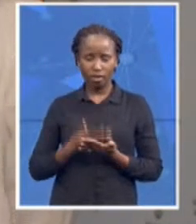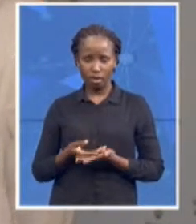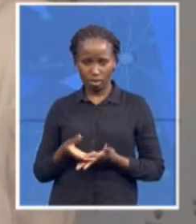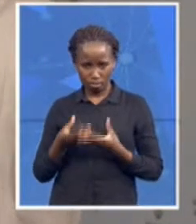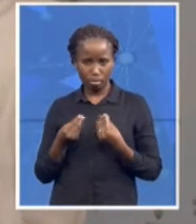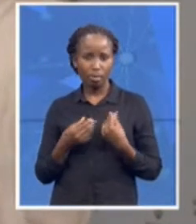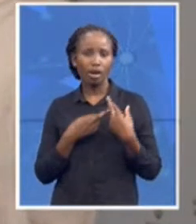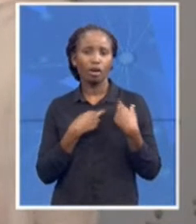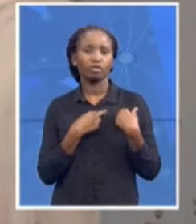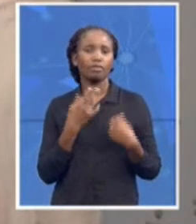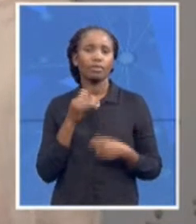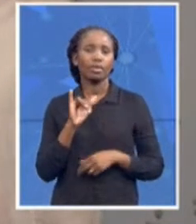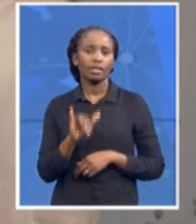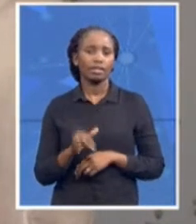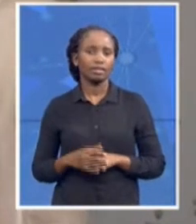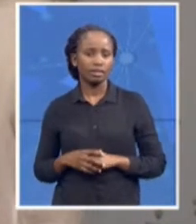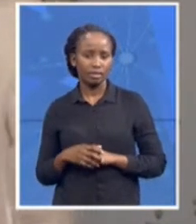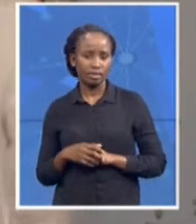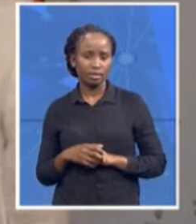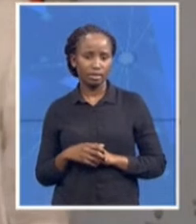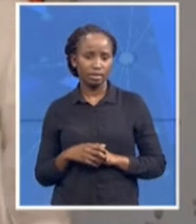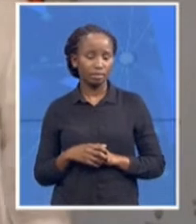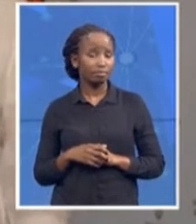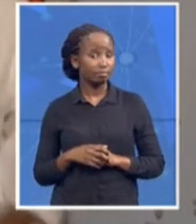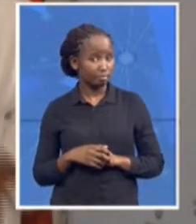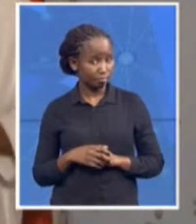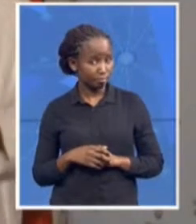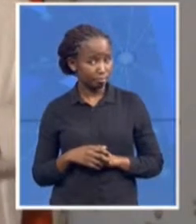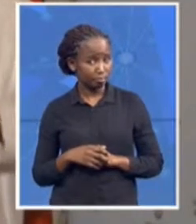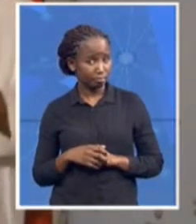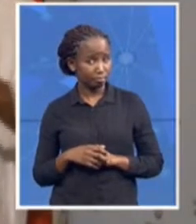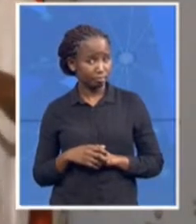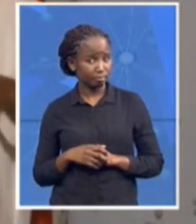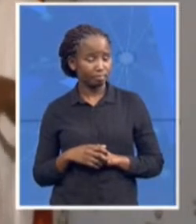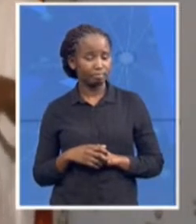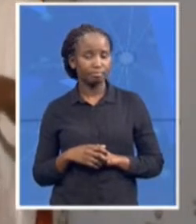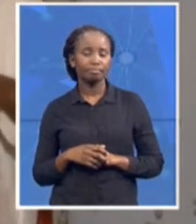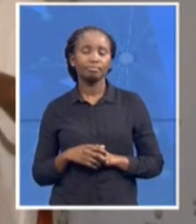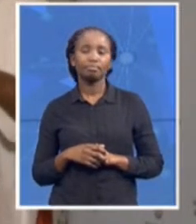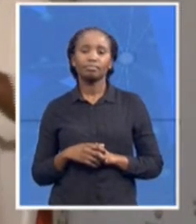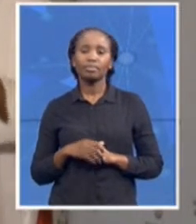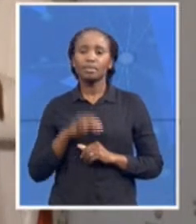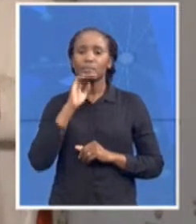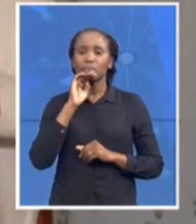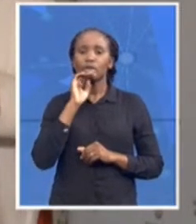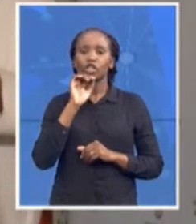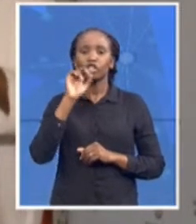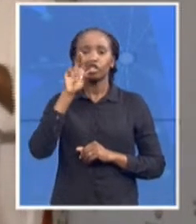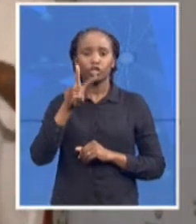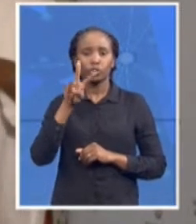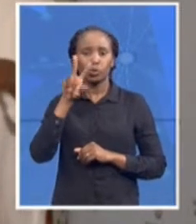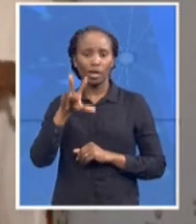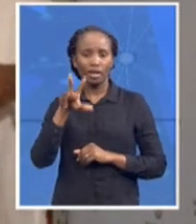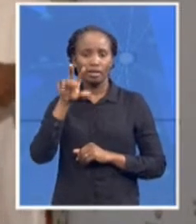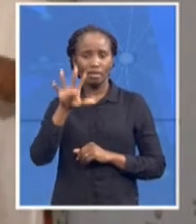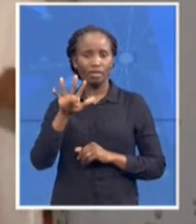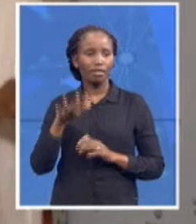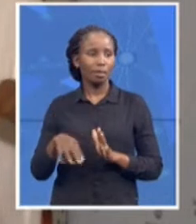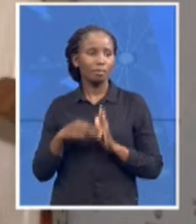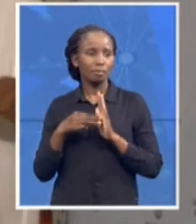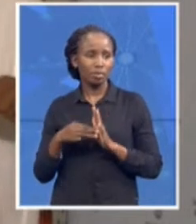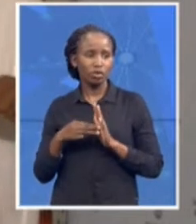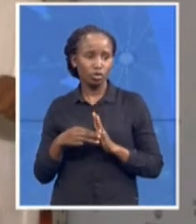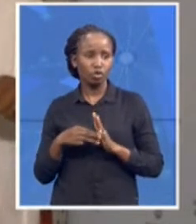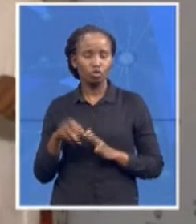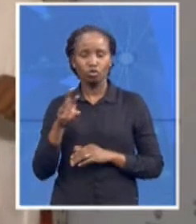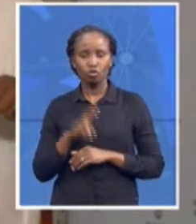So there is no cent out of 285 million rands which is not being accounted for.